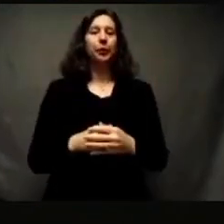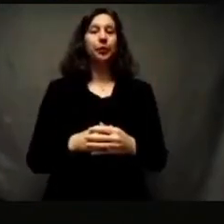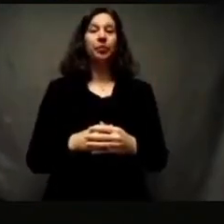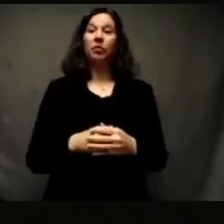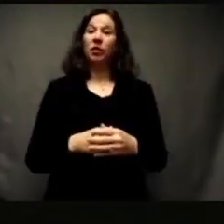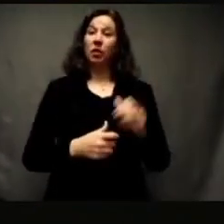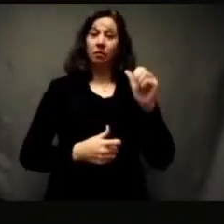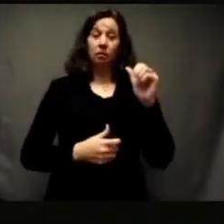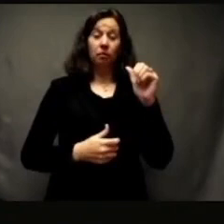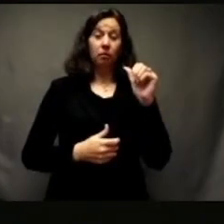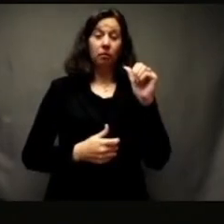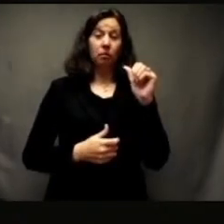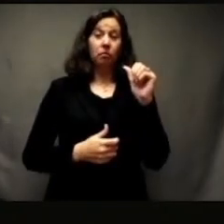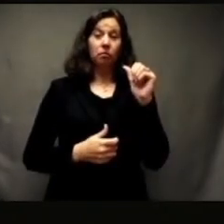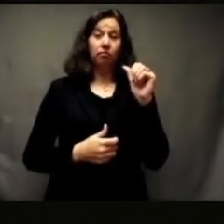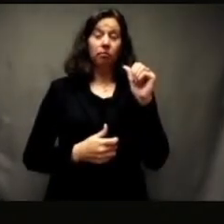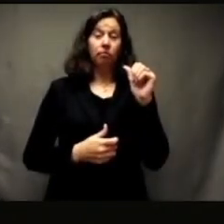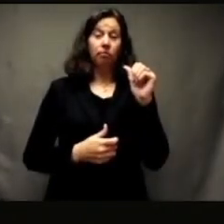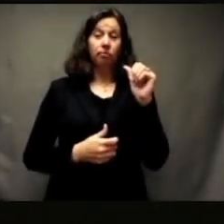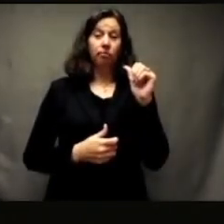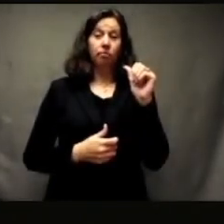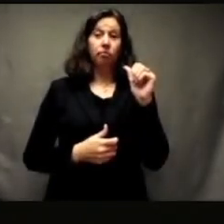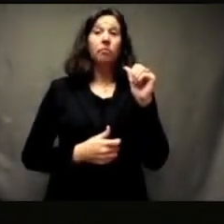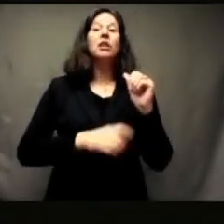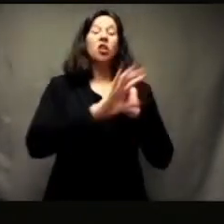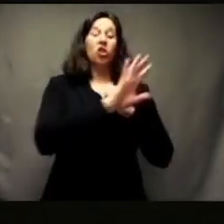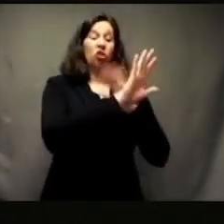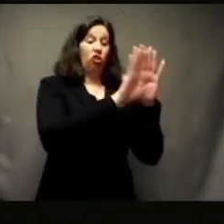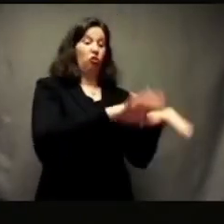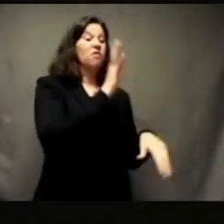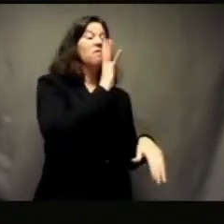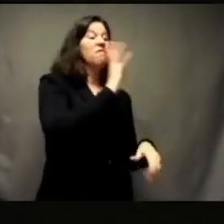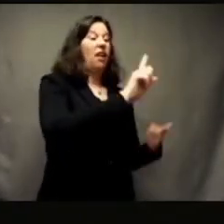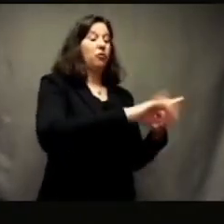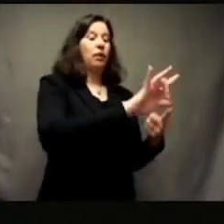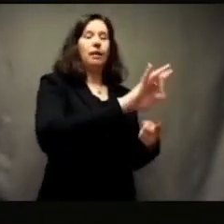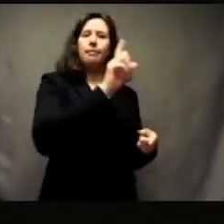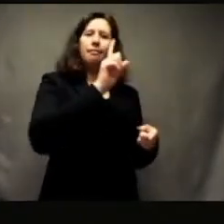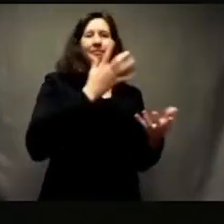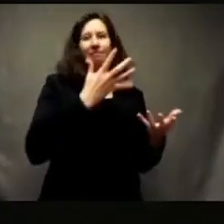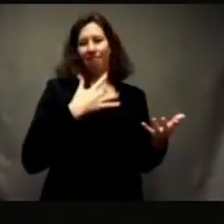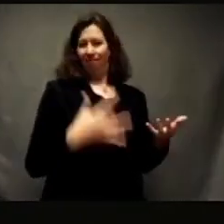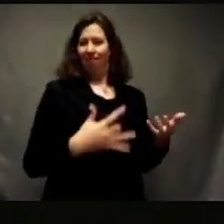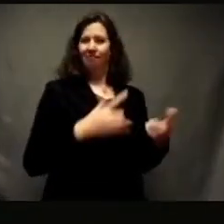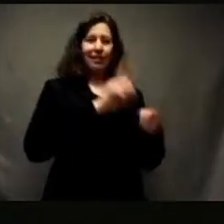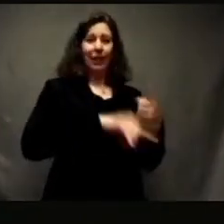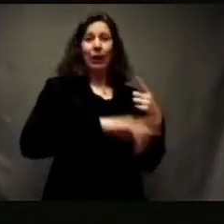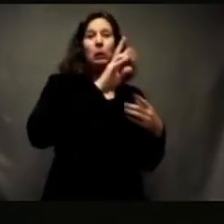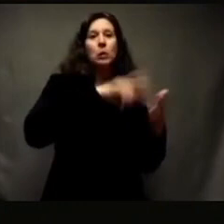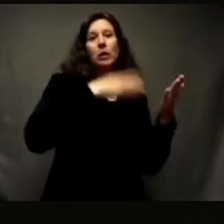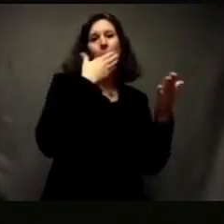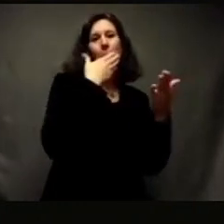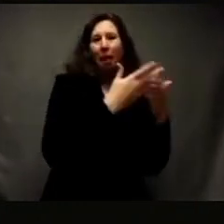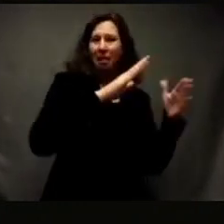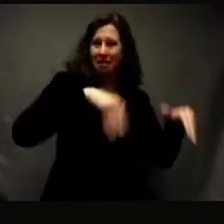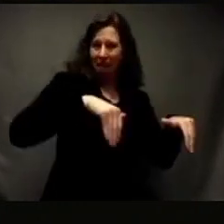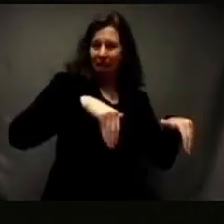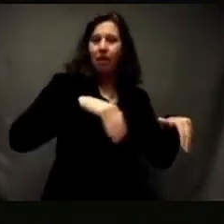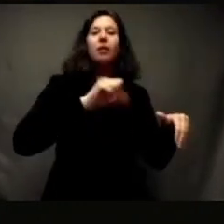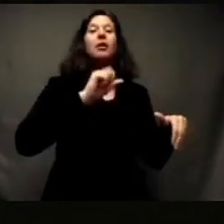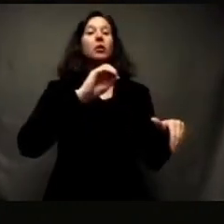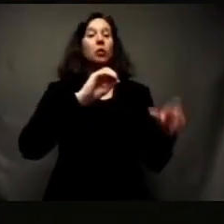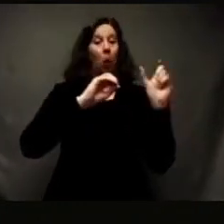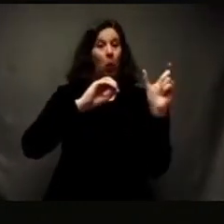difference, I would say, as we said, for children's 5 to 8, they might not be able to read yet. And so Scratch, on all of the blocks, the functions